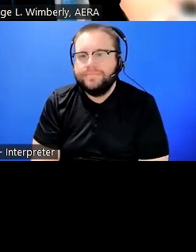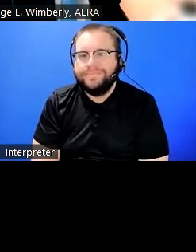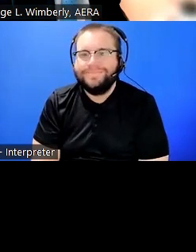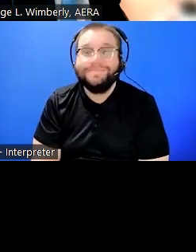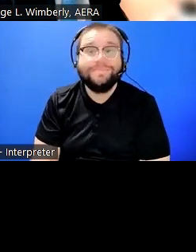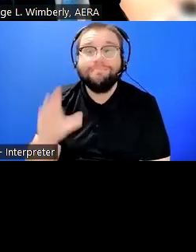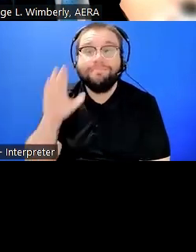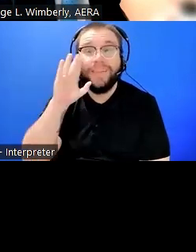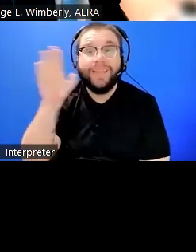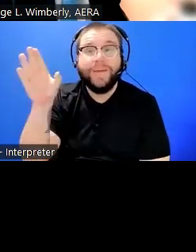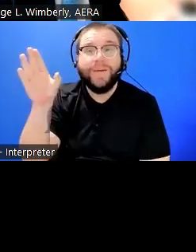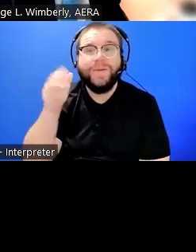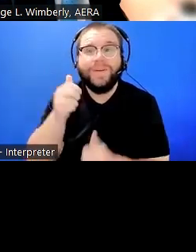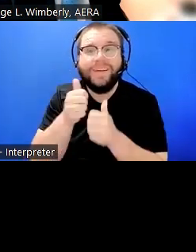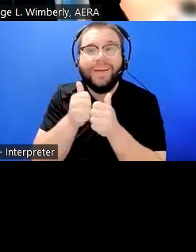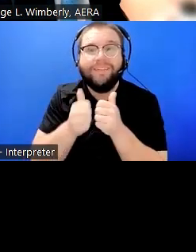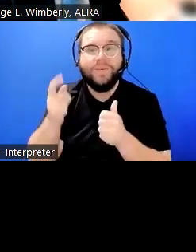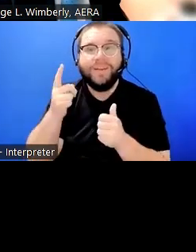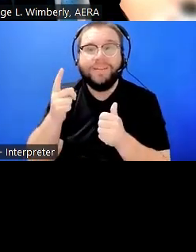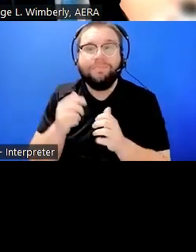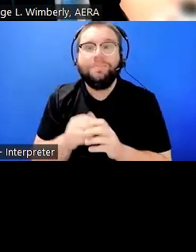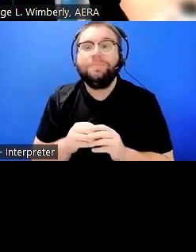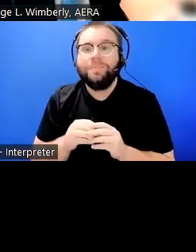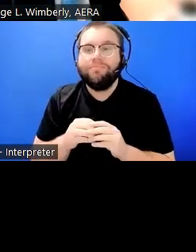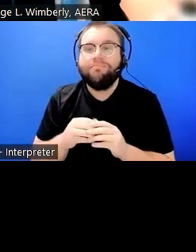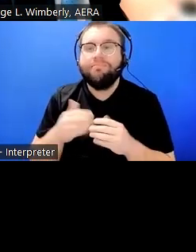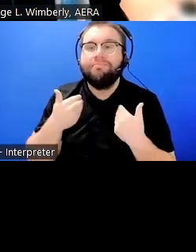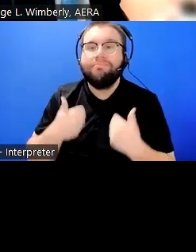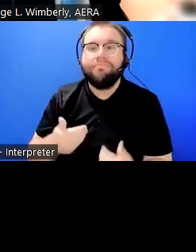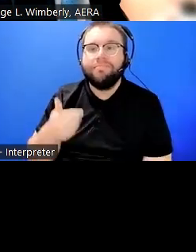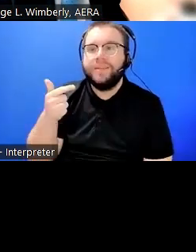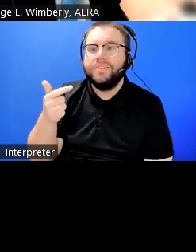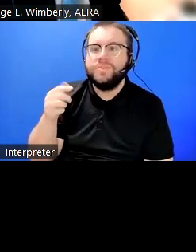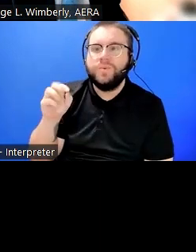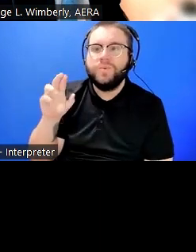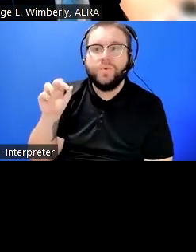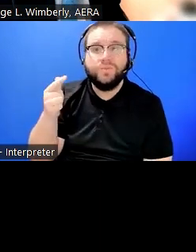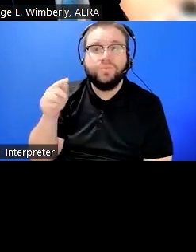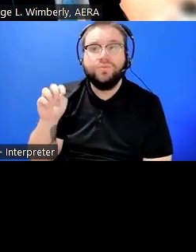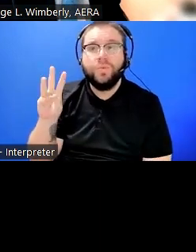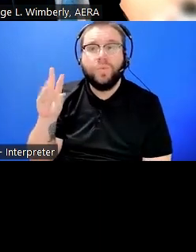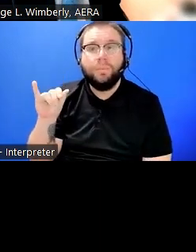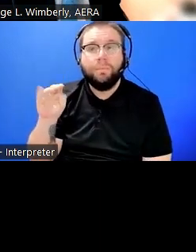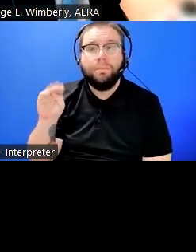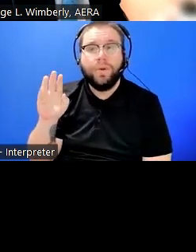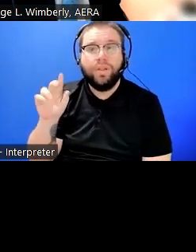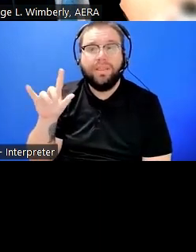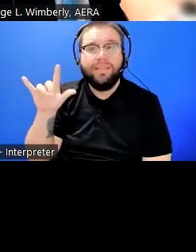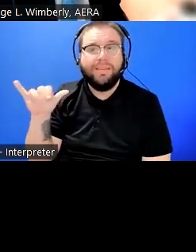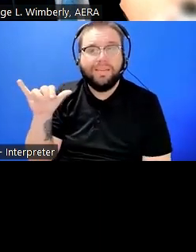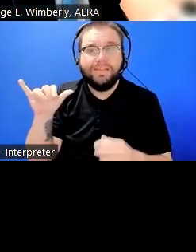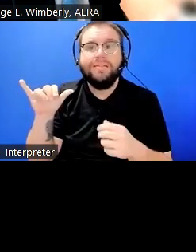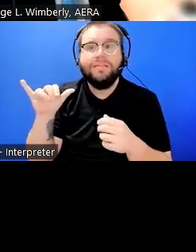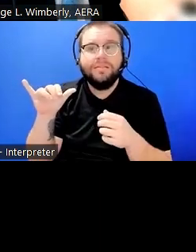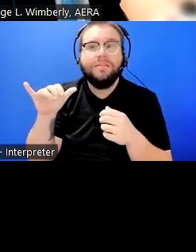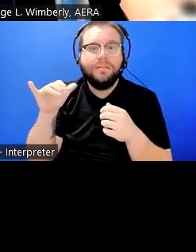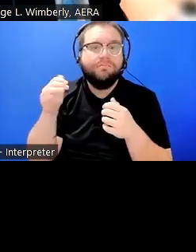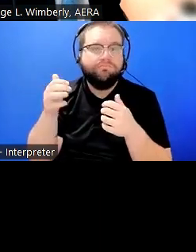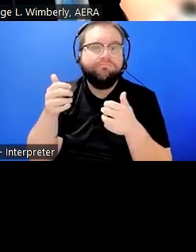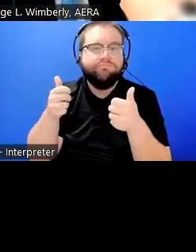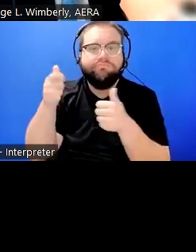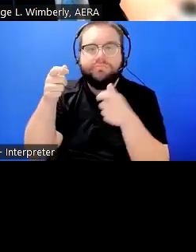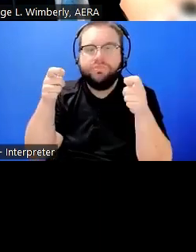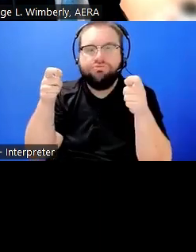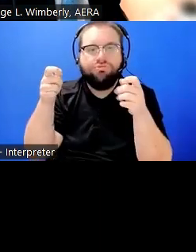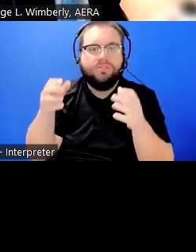Well, hello, everyone. I'm George Wimberly, Director of Professional Development and Diversity Officer here at the